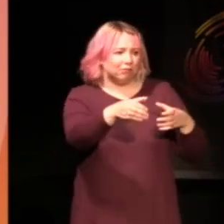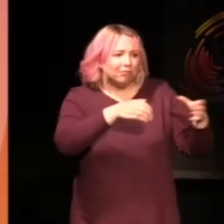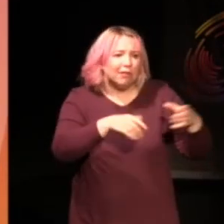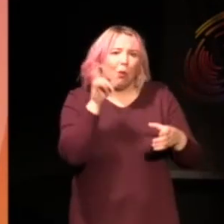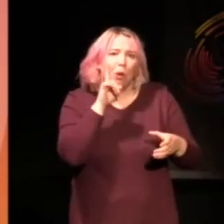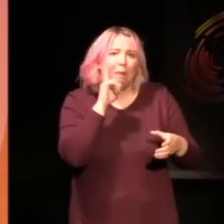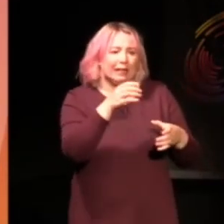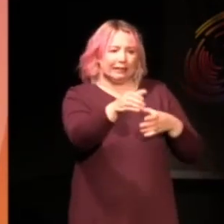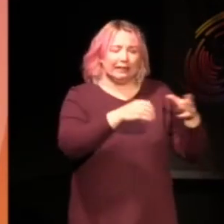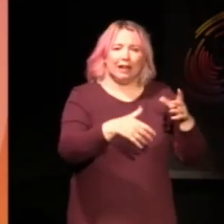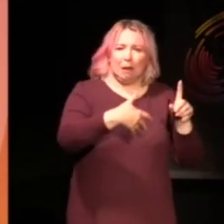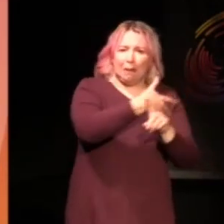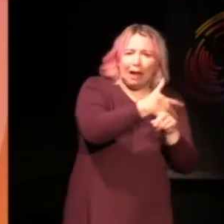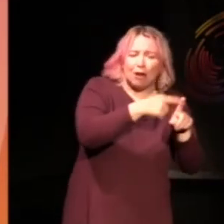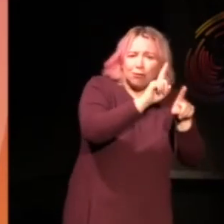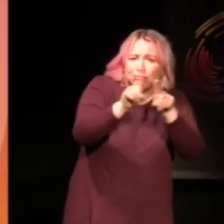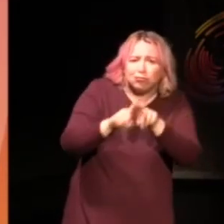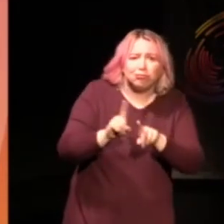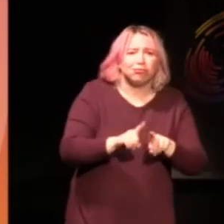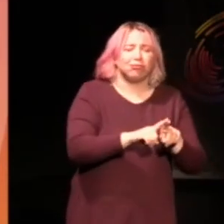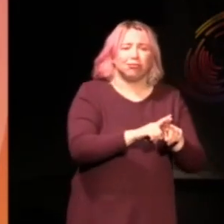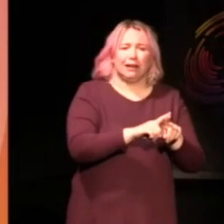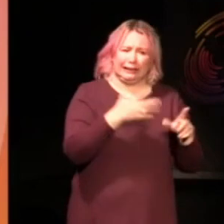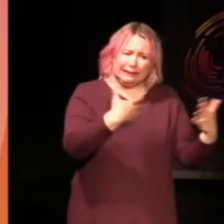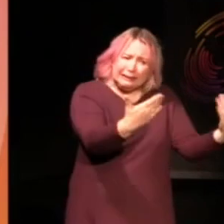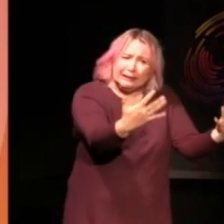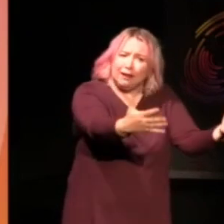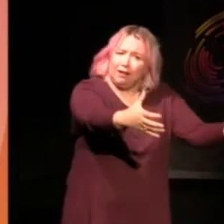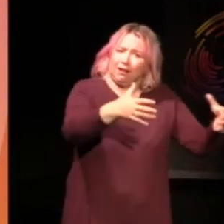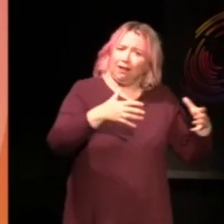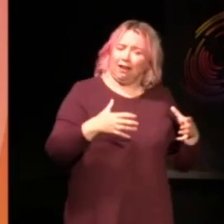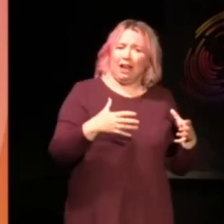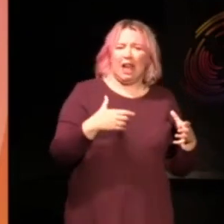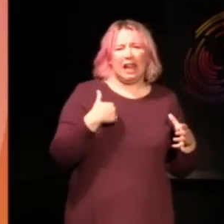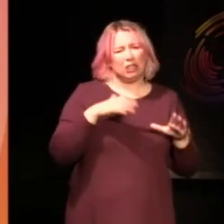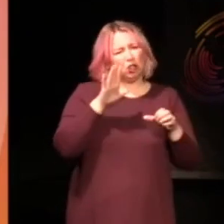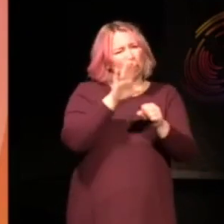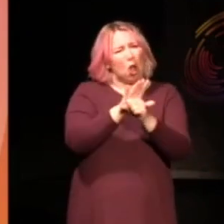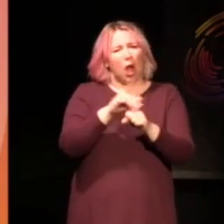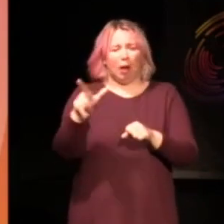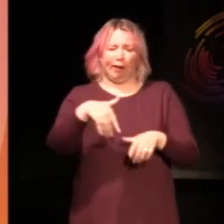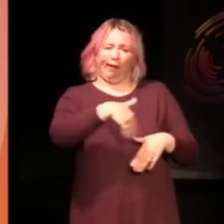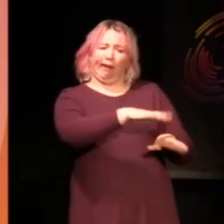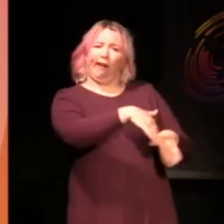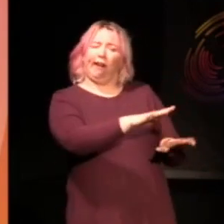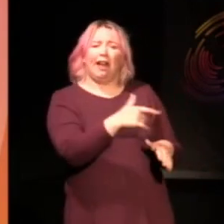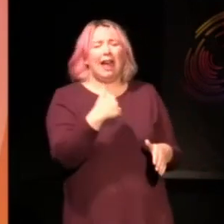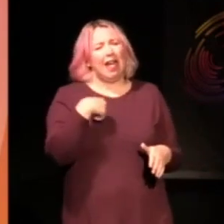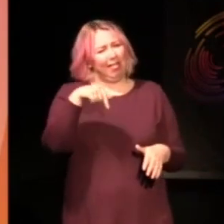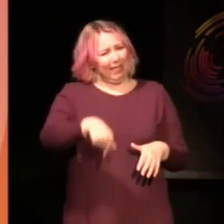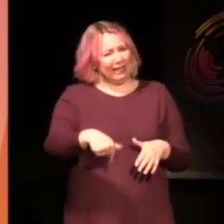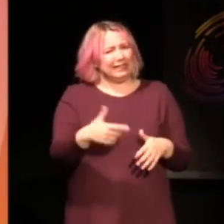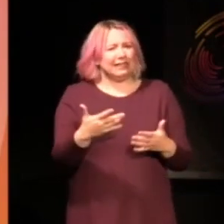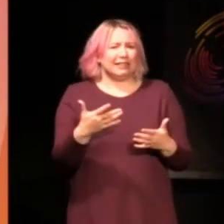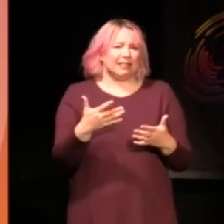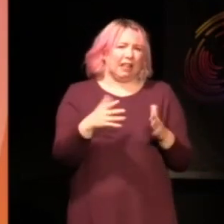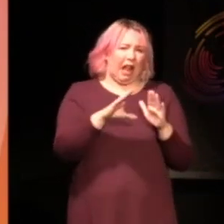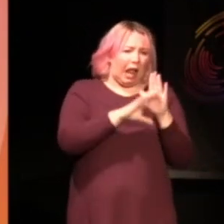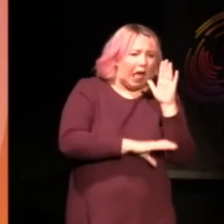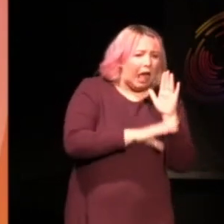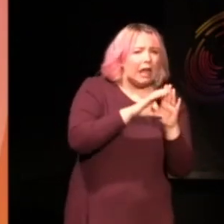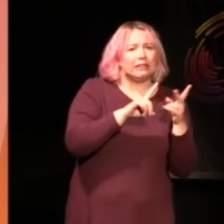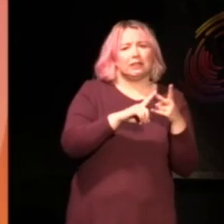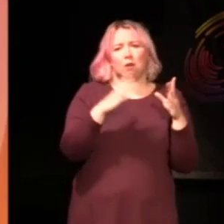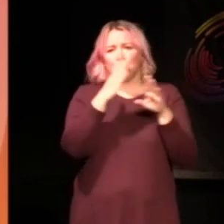public spaces and stop the hegemony that comes, especially in this country, with class, with private